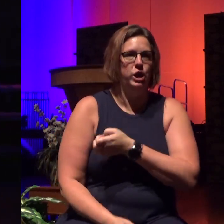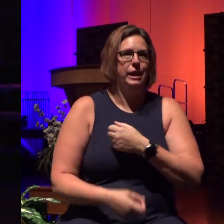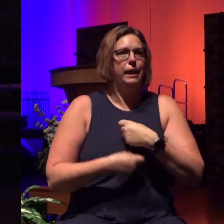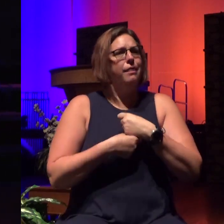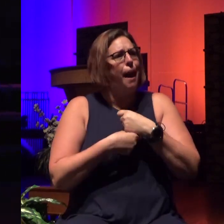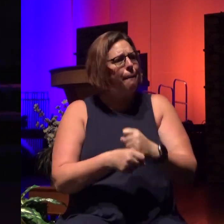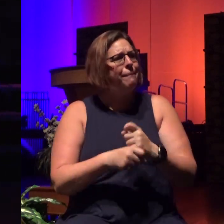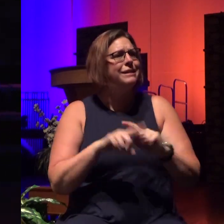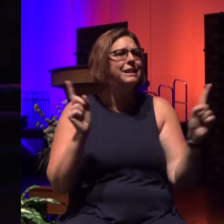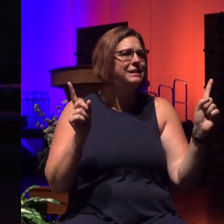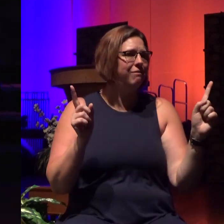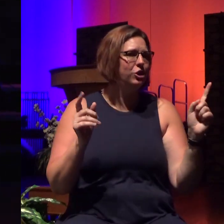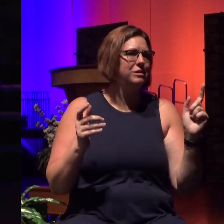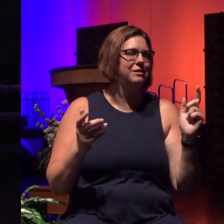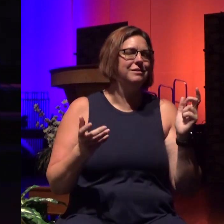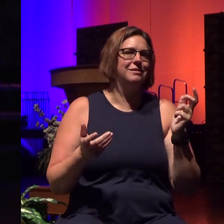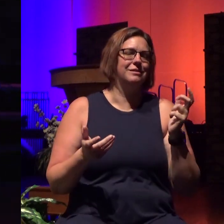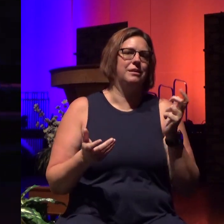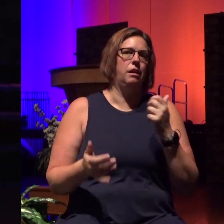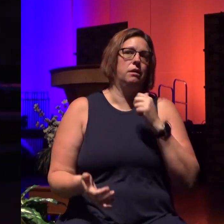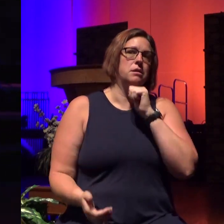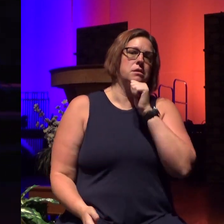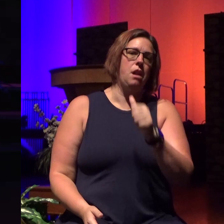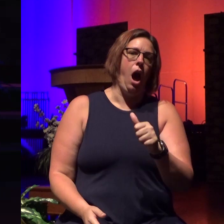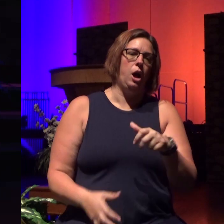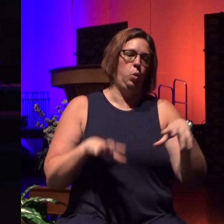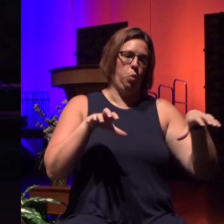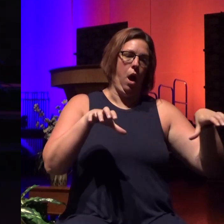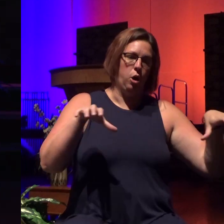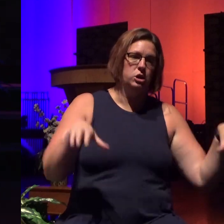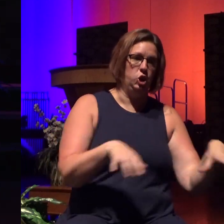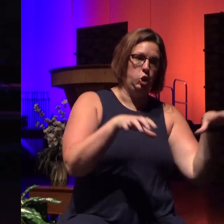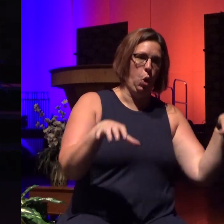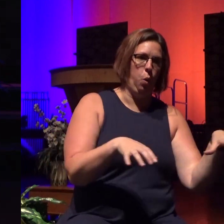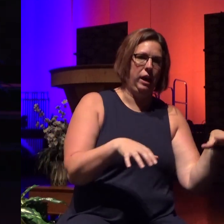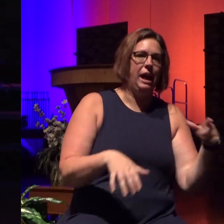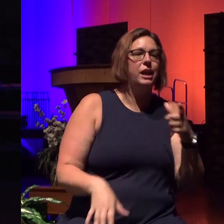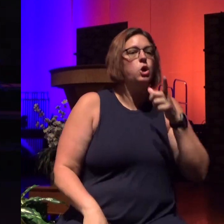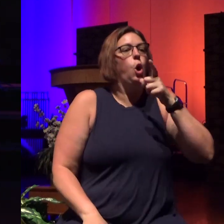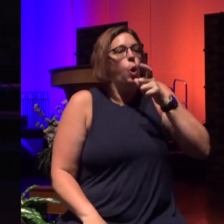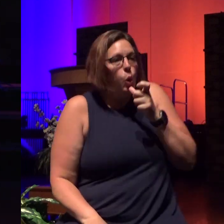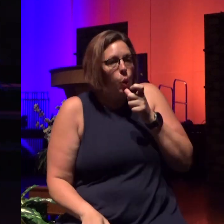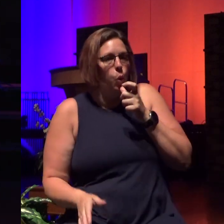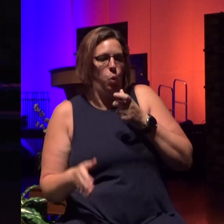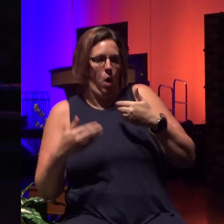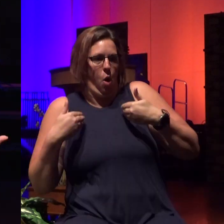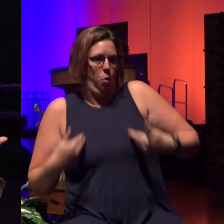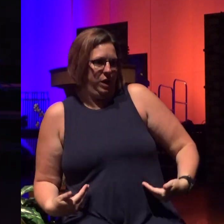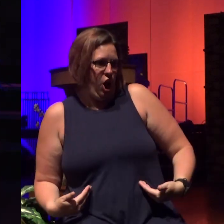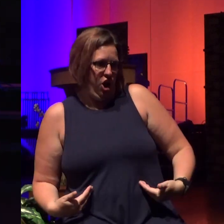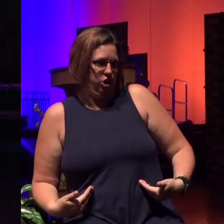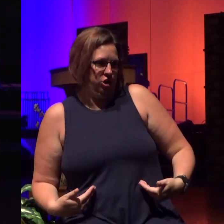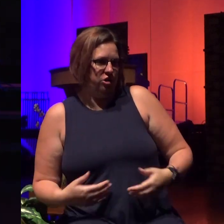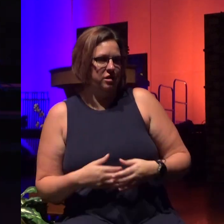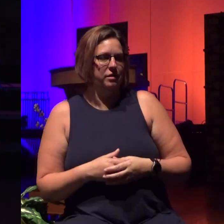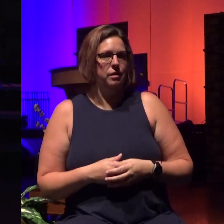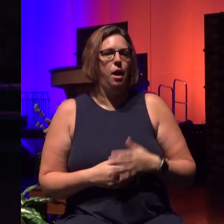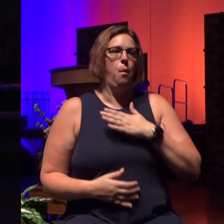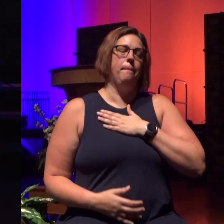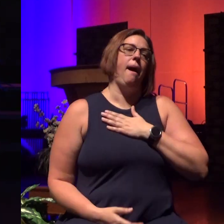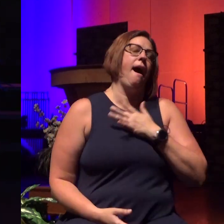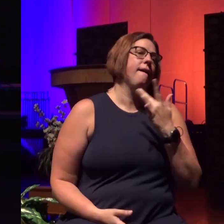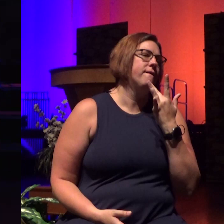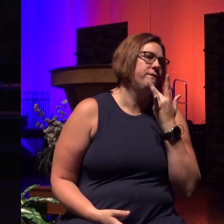most difference. And it's not what we do, but who we are. One of my favorite teachers, whom I quote a lot, the beloved